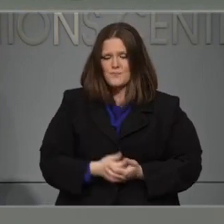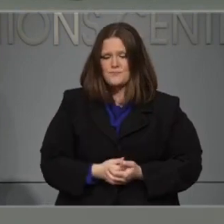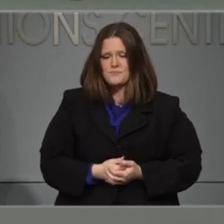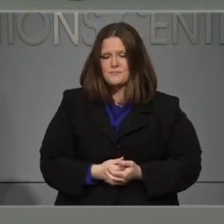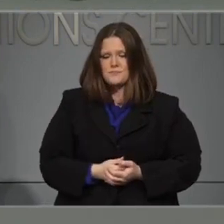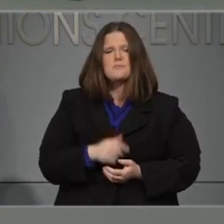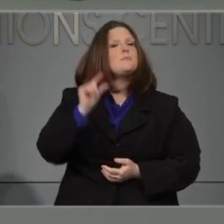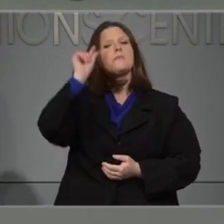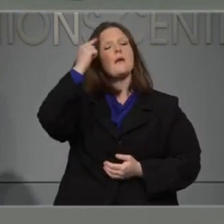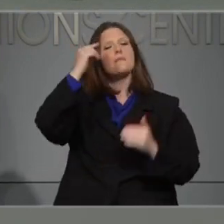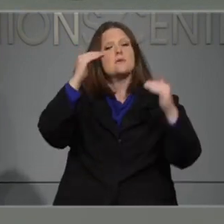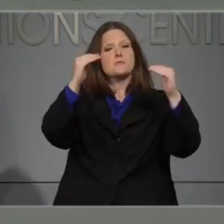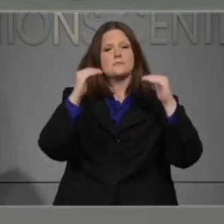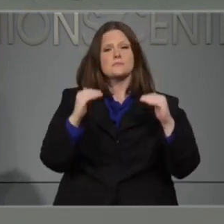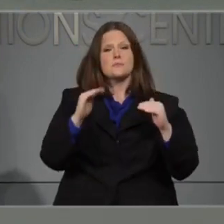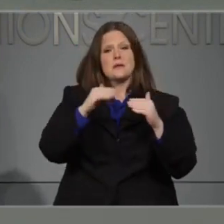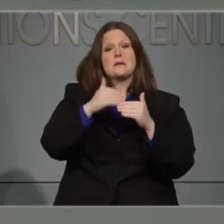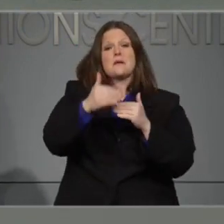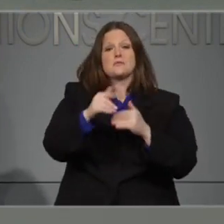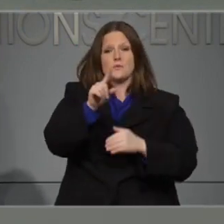Thank you. Next question, please.